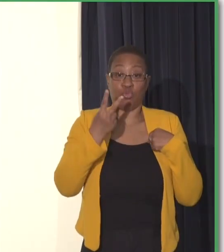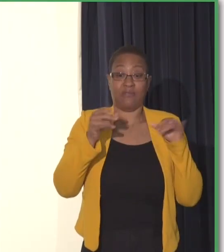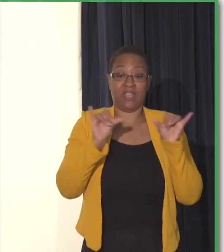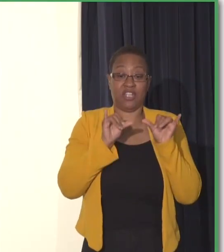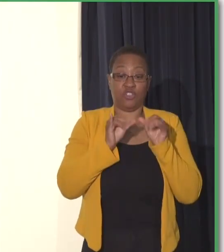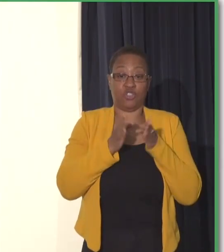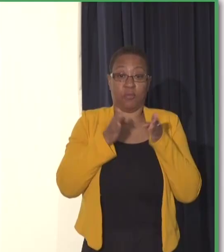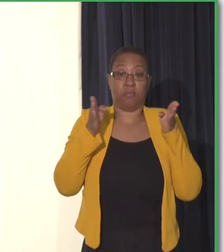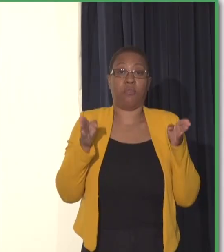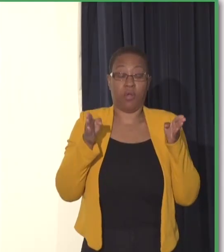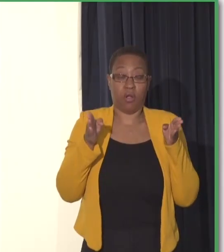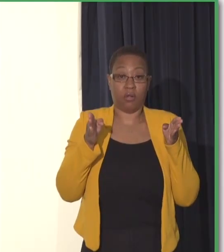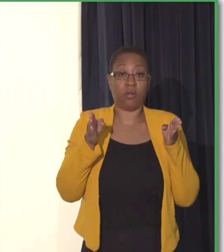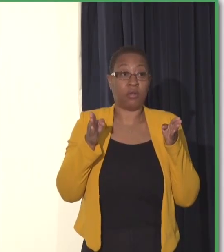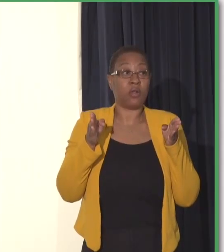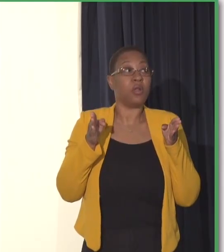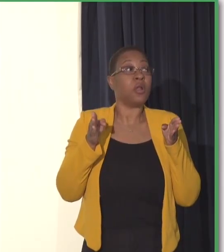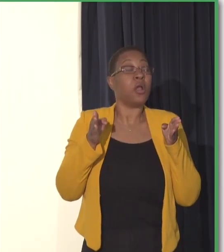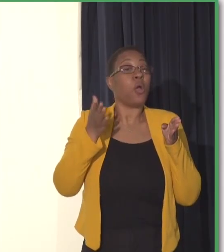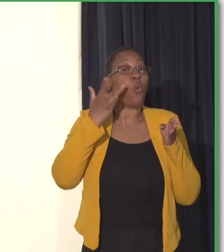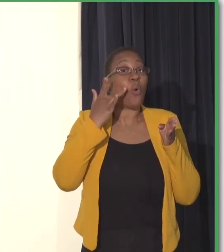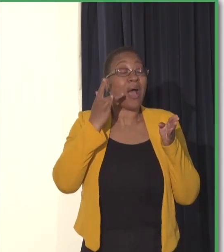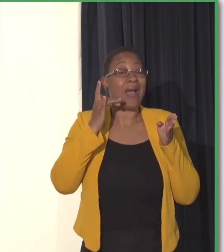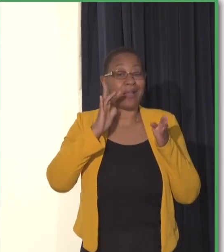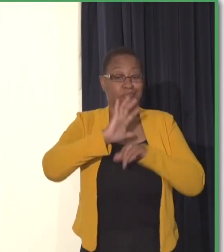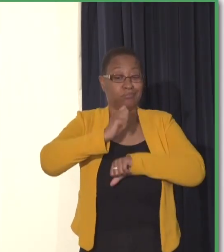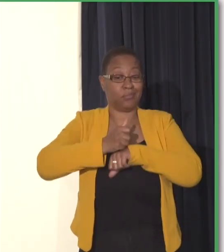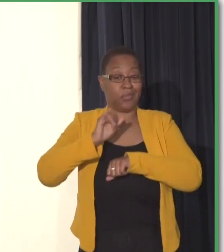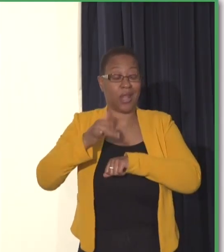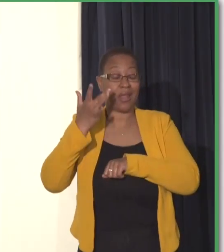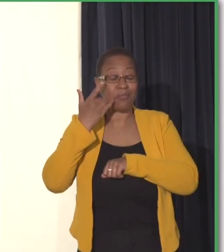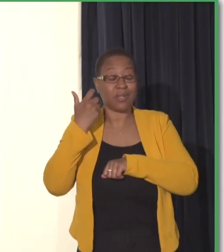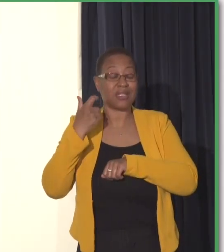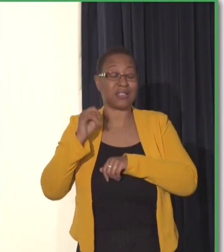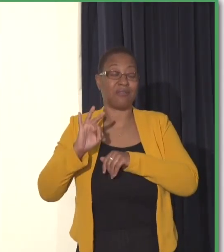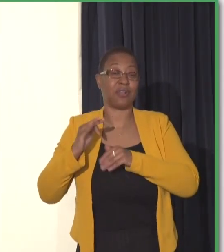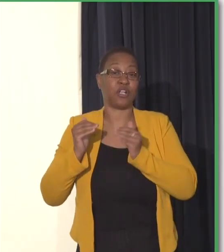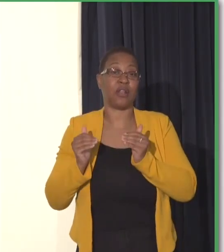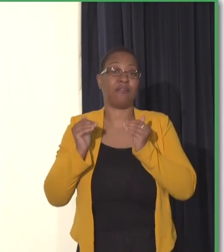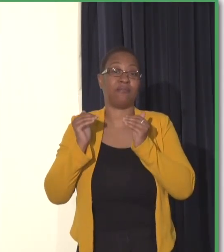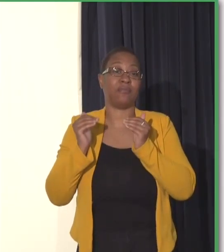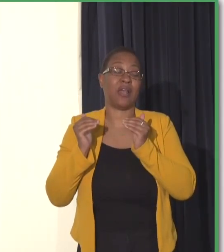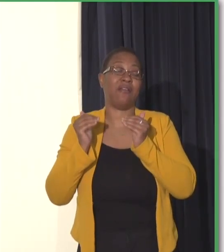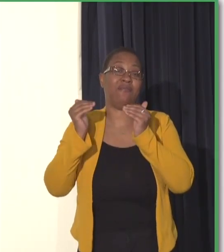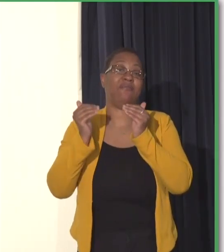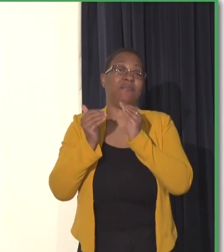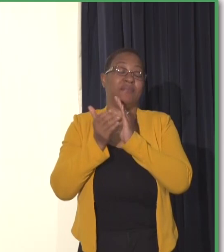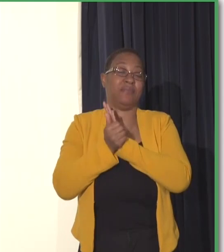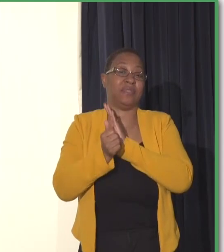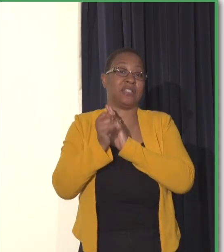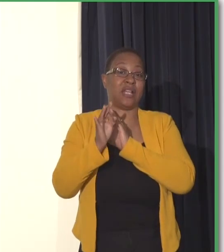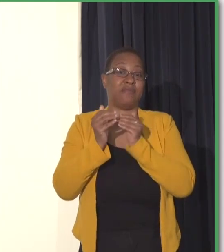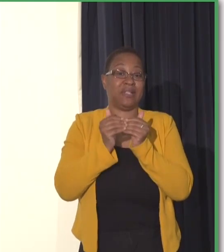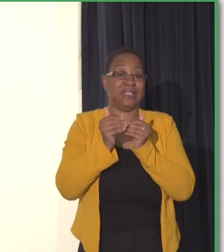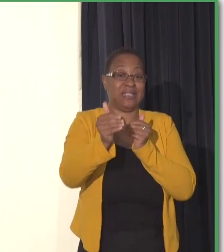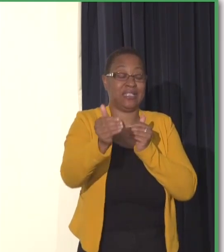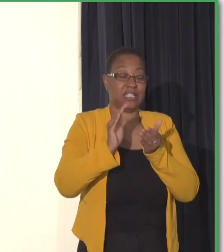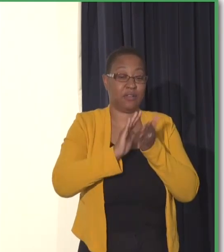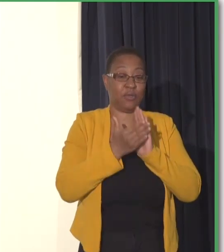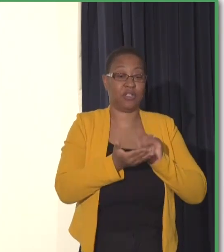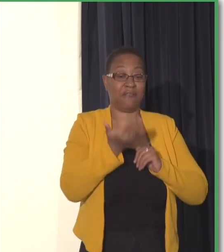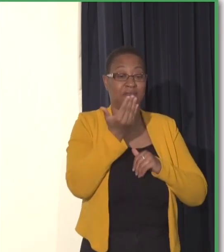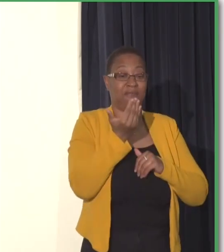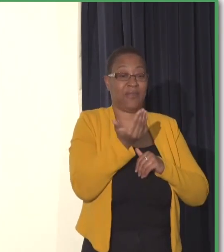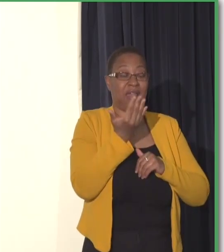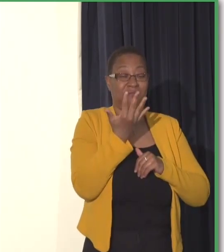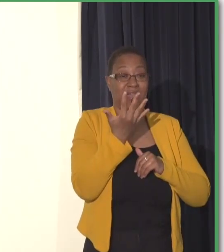way was because of this advancement of the distance, I believe, among other things.